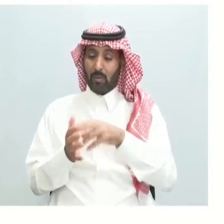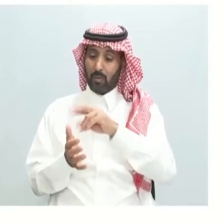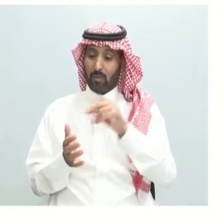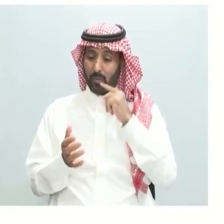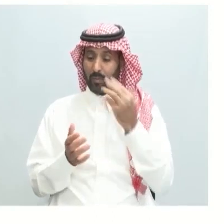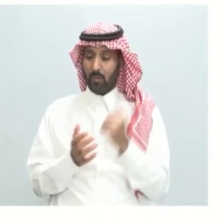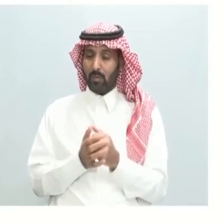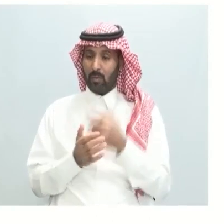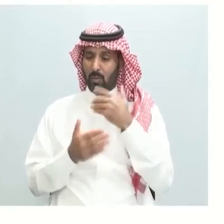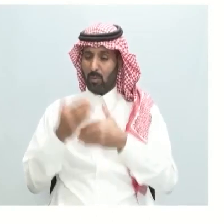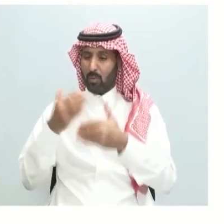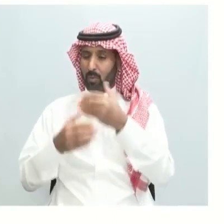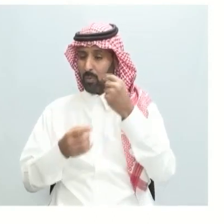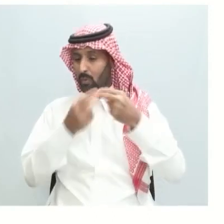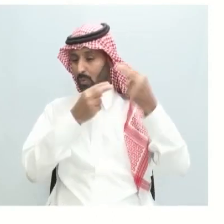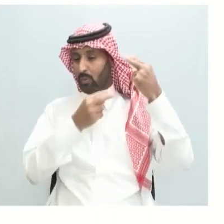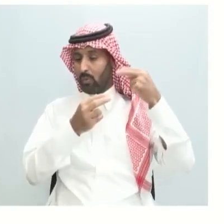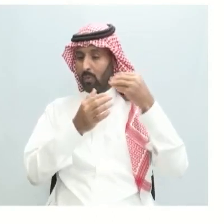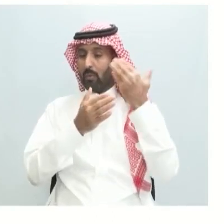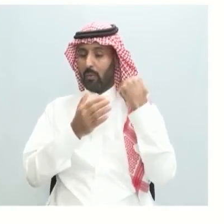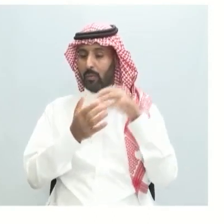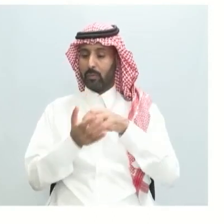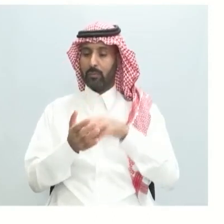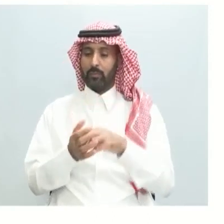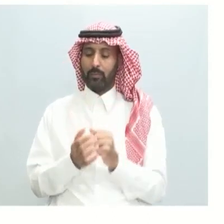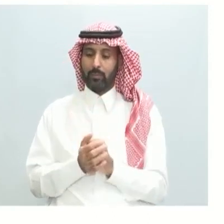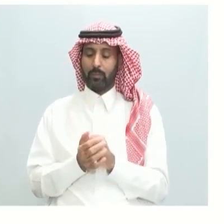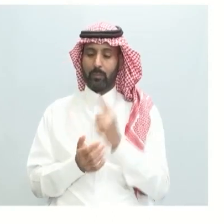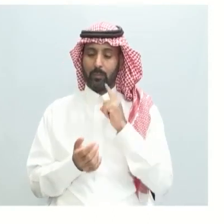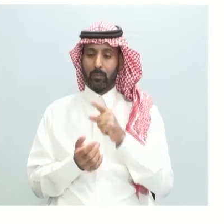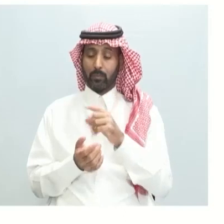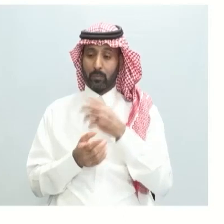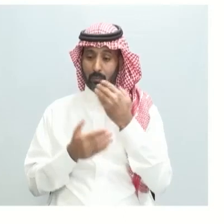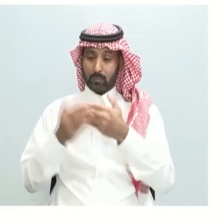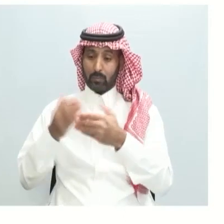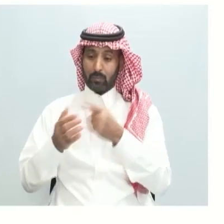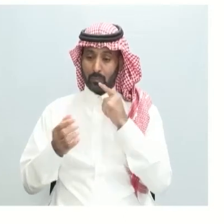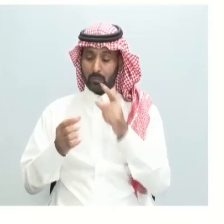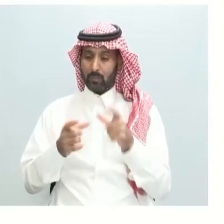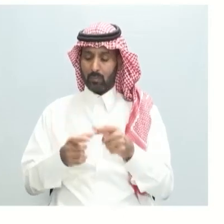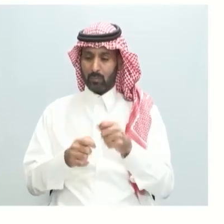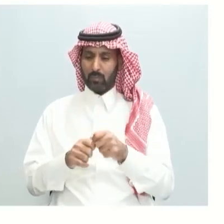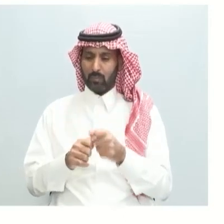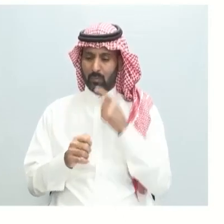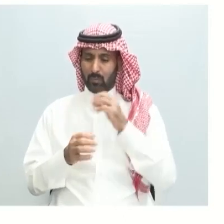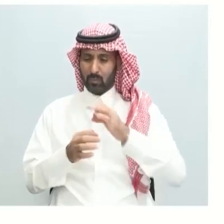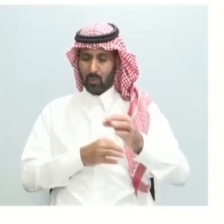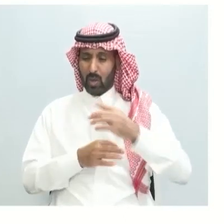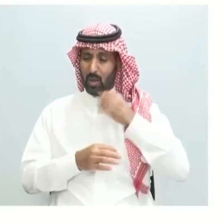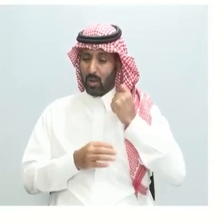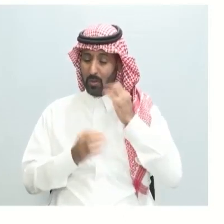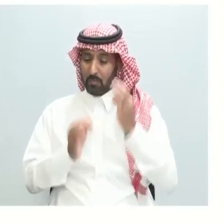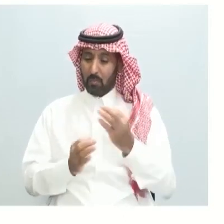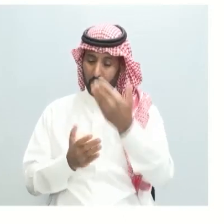Noji architecture and illustrates the ingenious use of adobe, not only as a material suited for the extreme desert climate, but